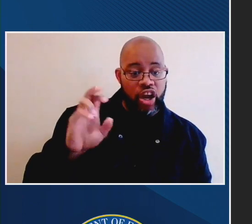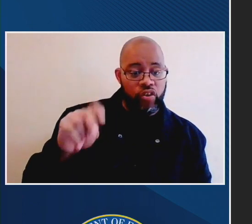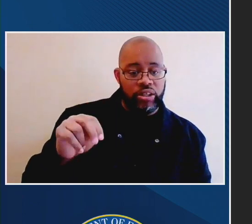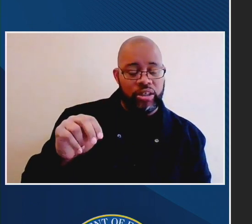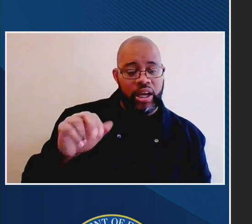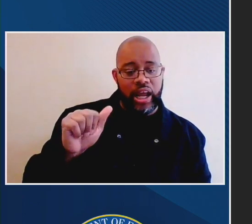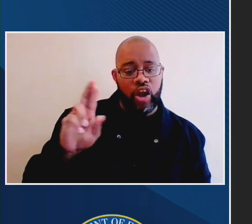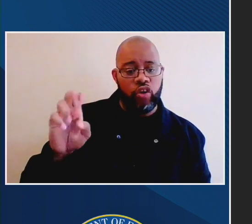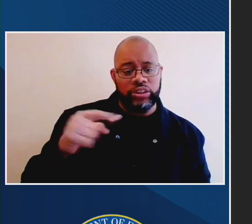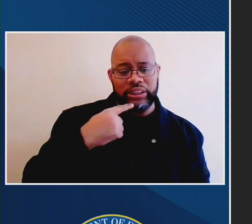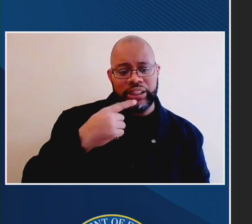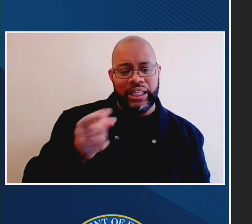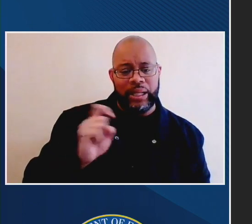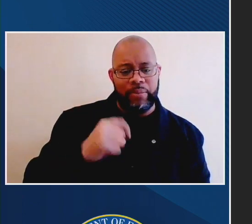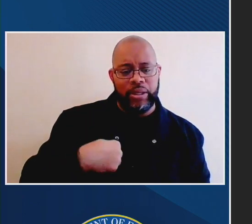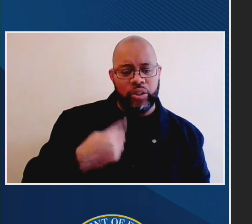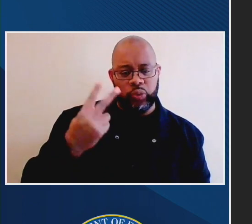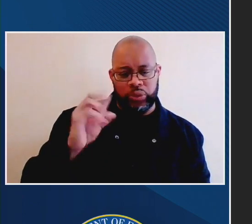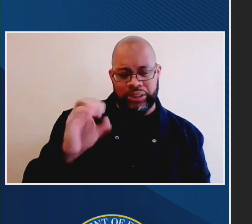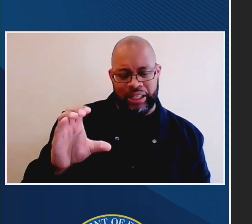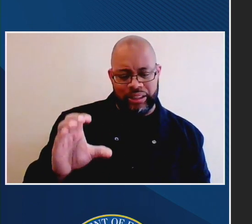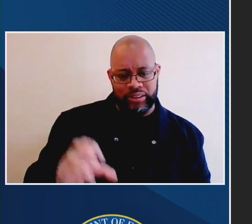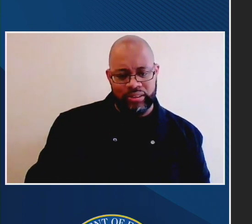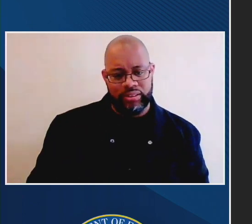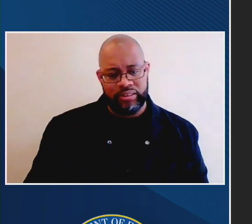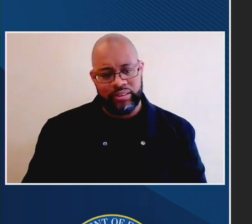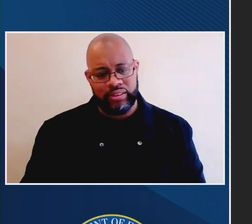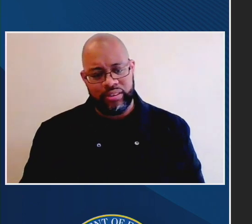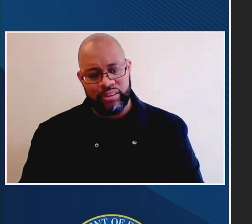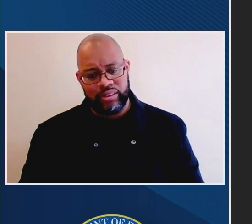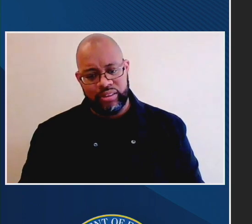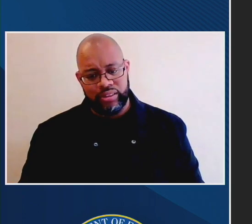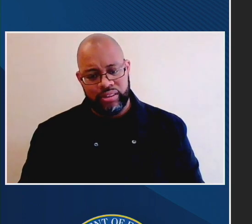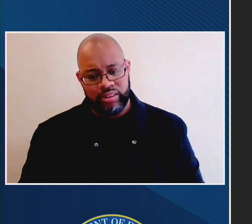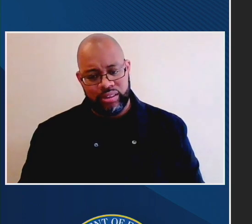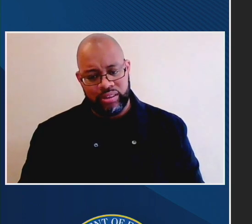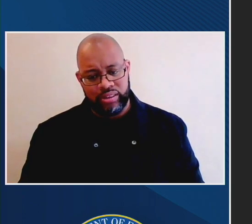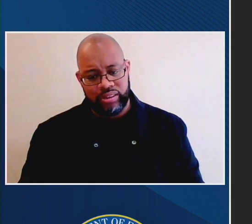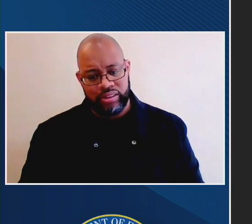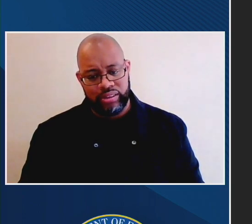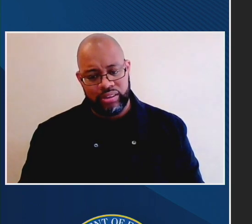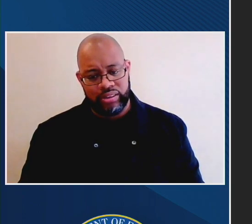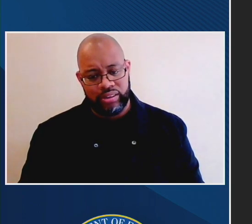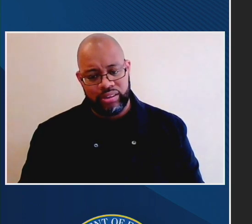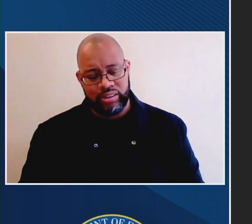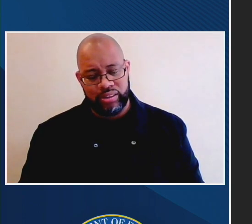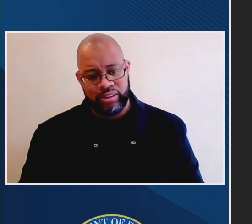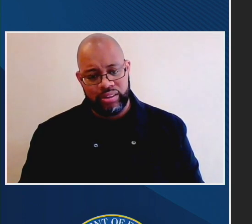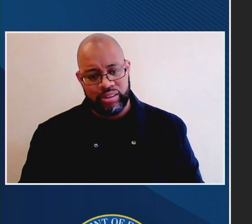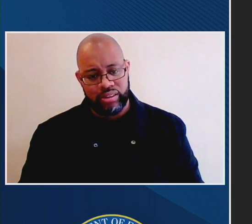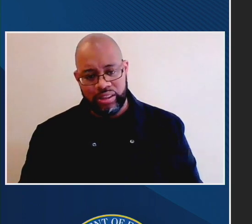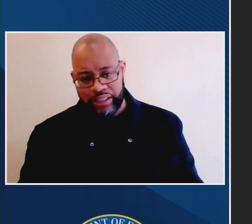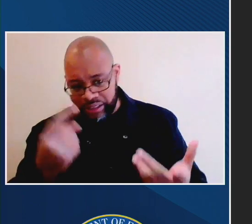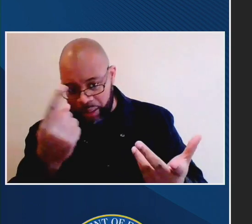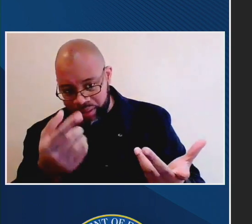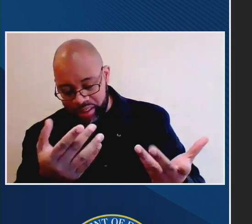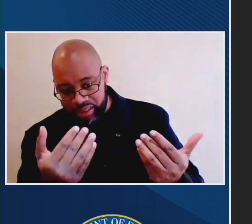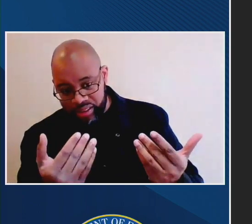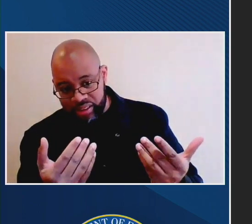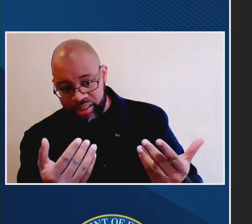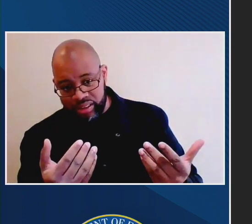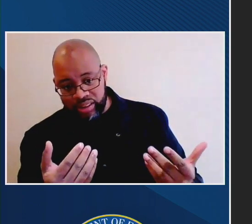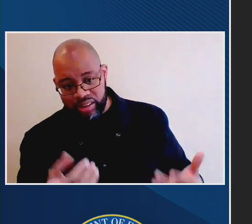tasked with implementing the law as it stands. So I don't know that I have